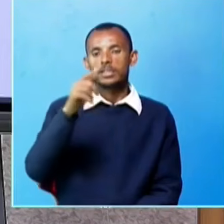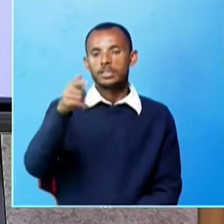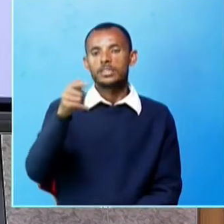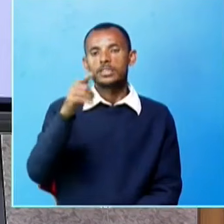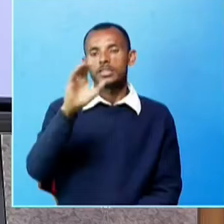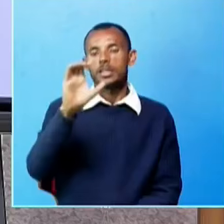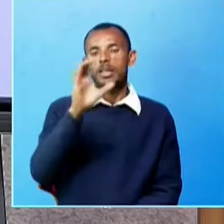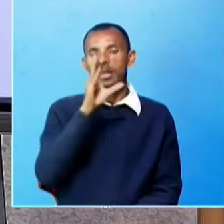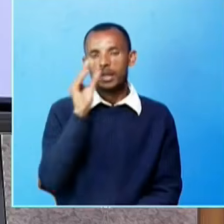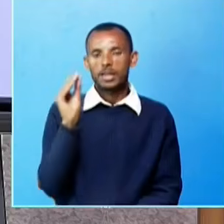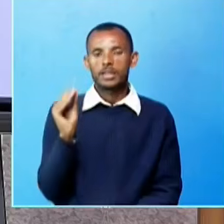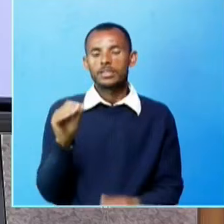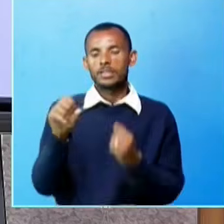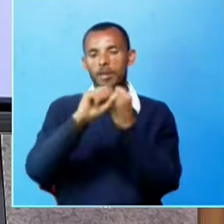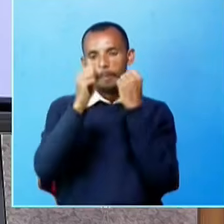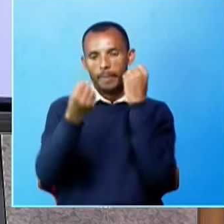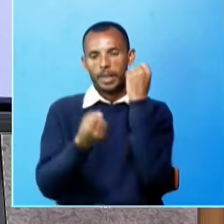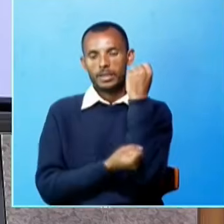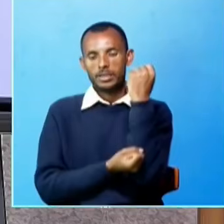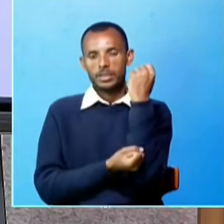DHGC, and the base